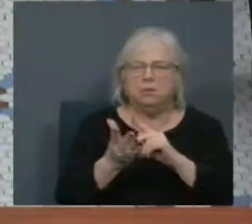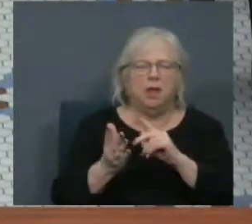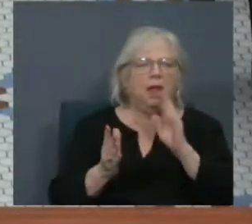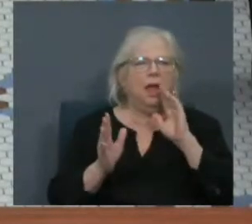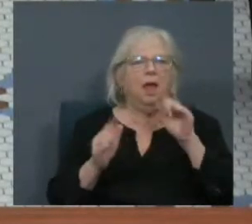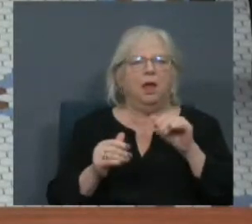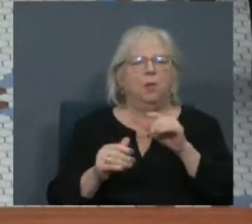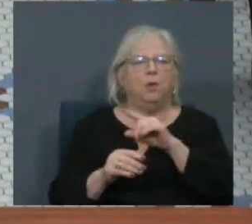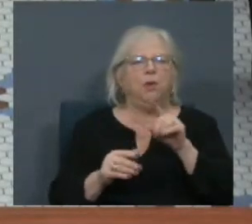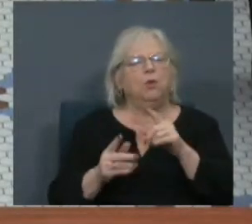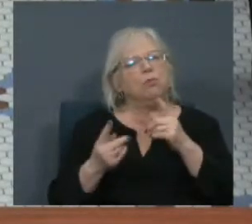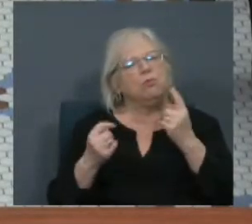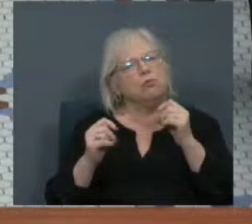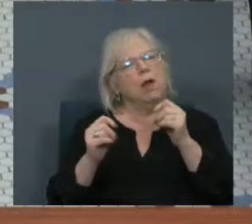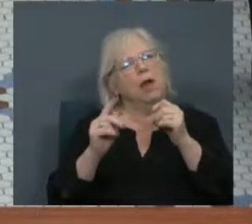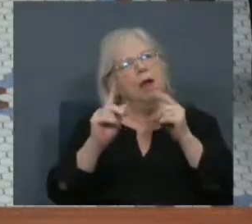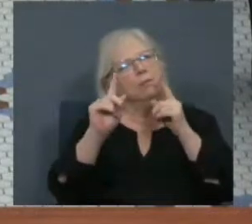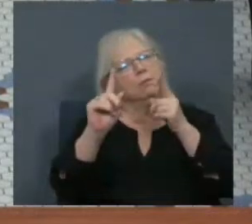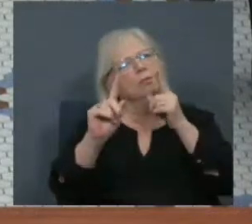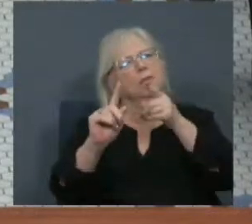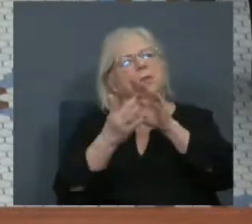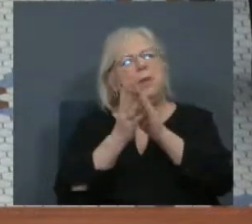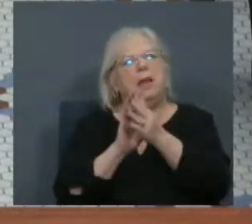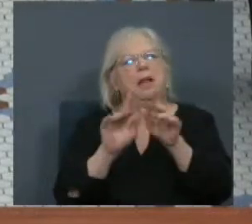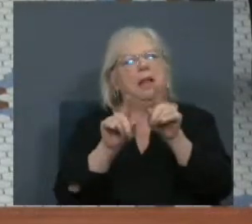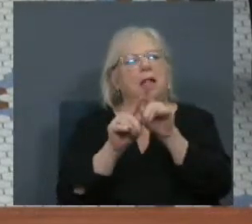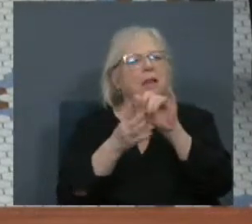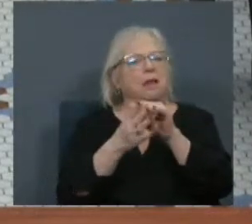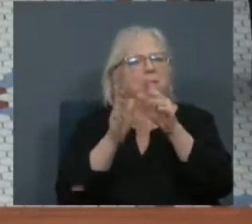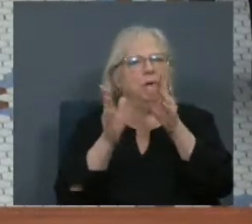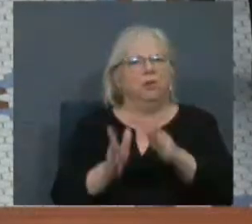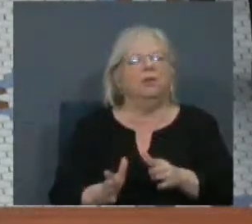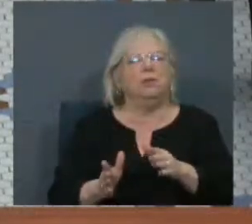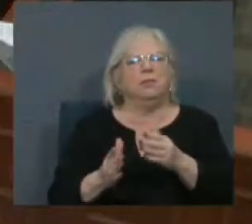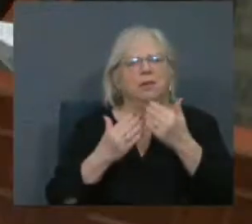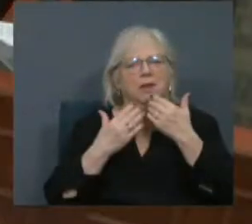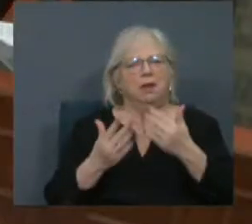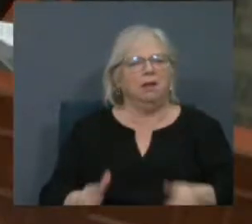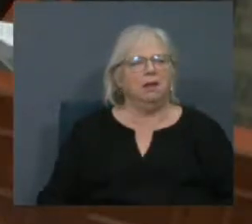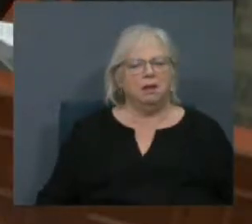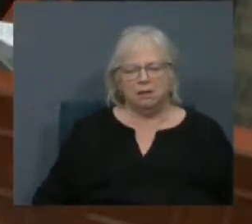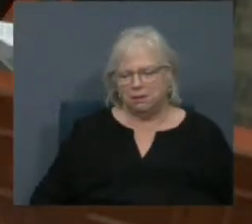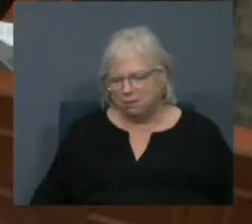I hope that you strive to be like that person. Thank you.